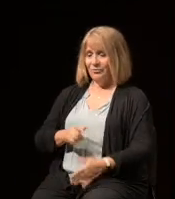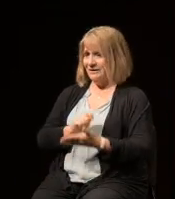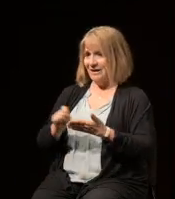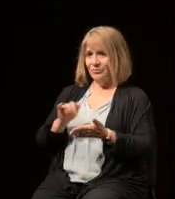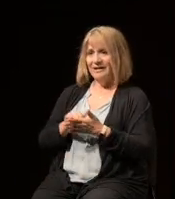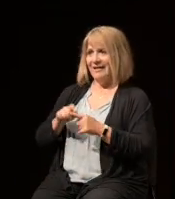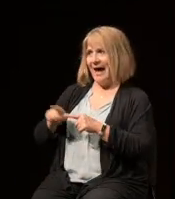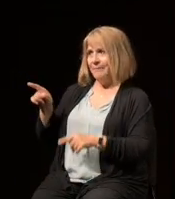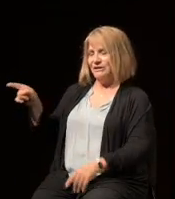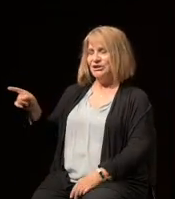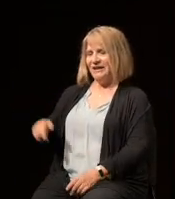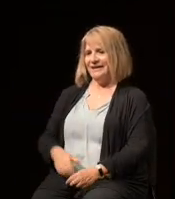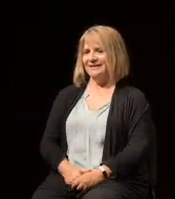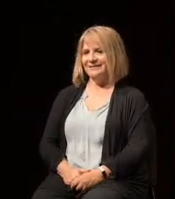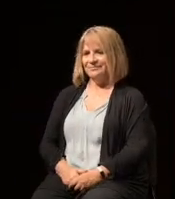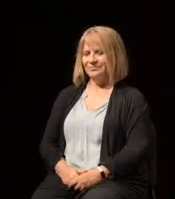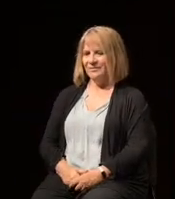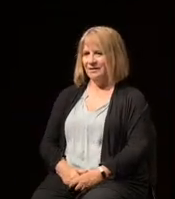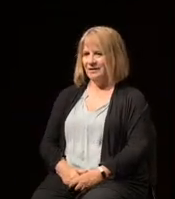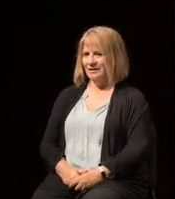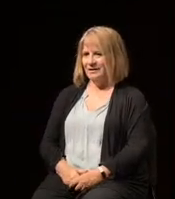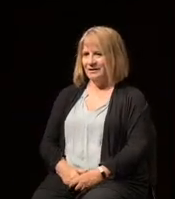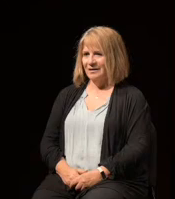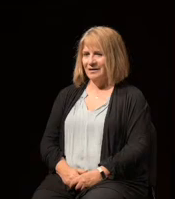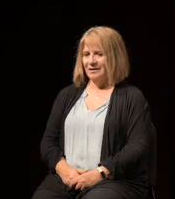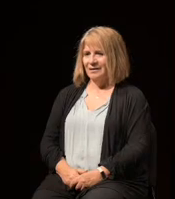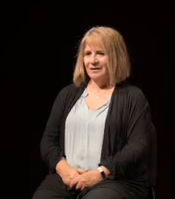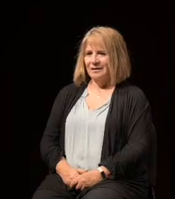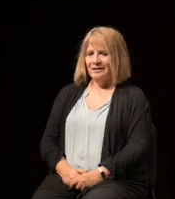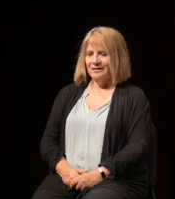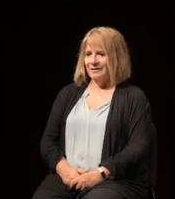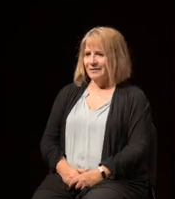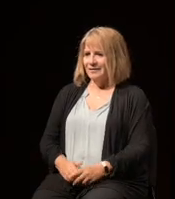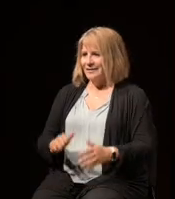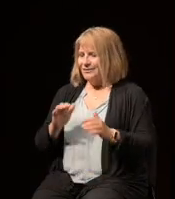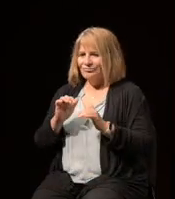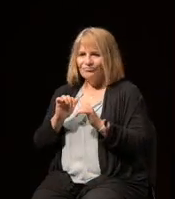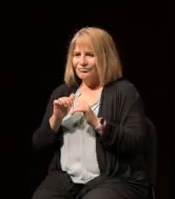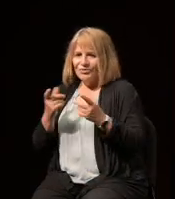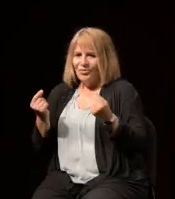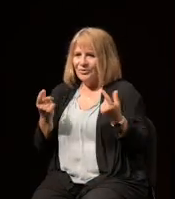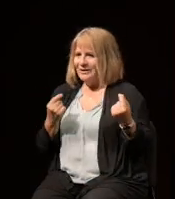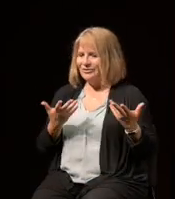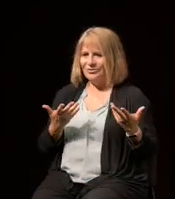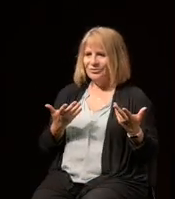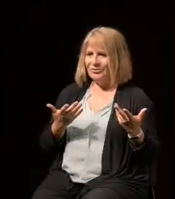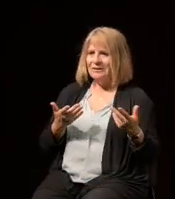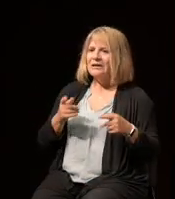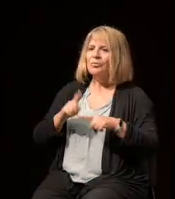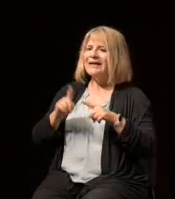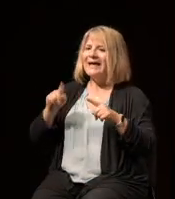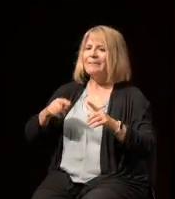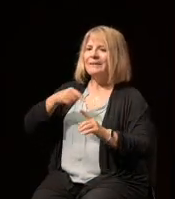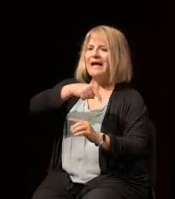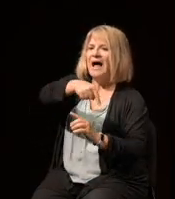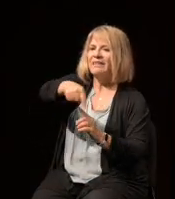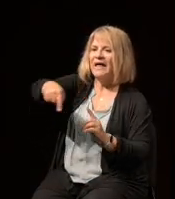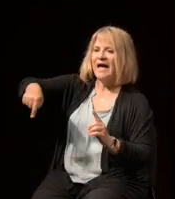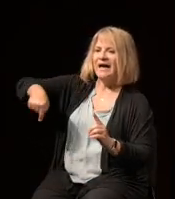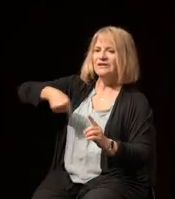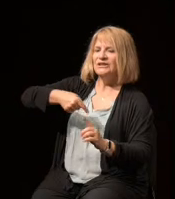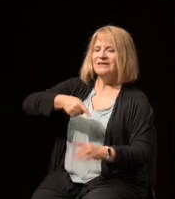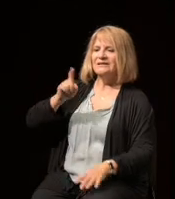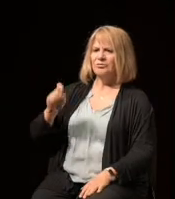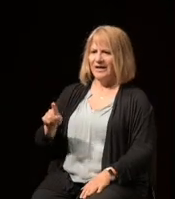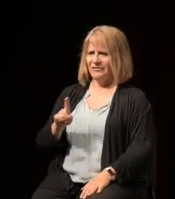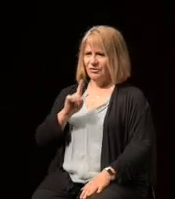did. So how we respond matters. We can't tinker around the edges. You have to be able to actually look at